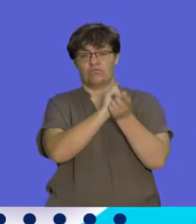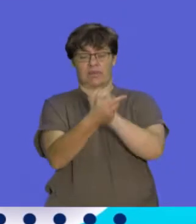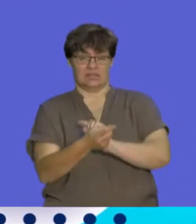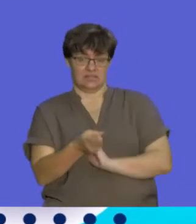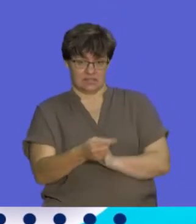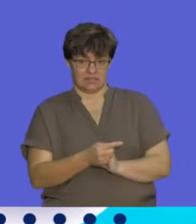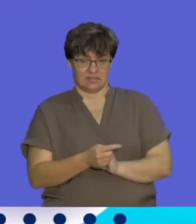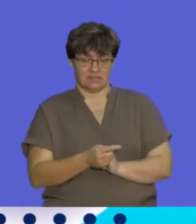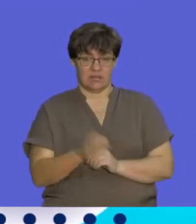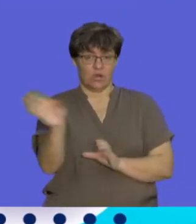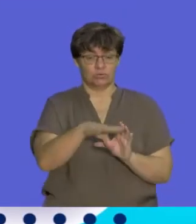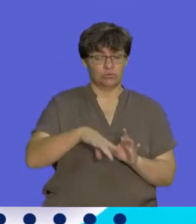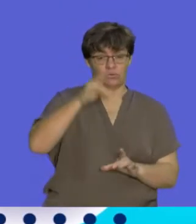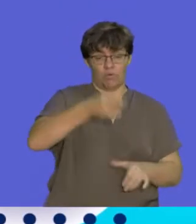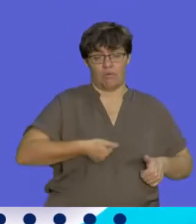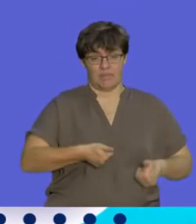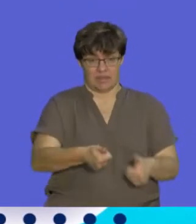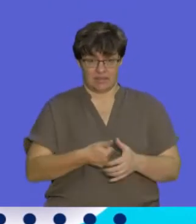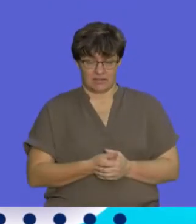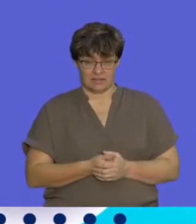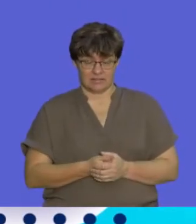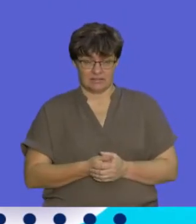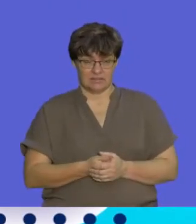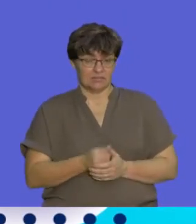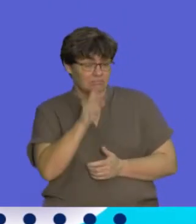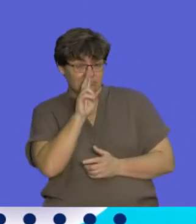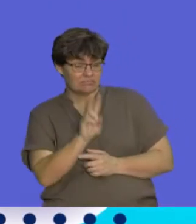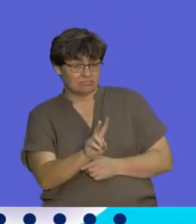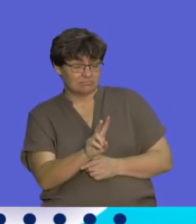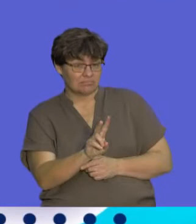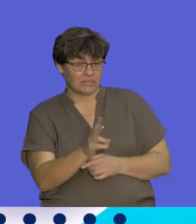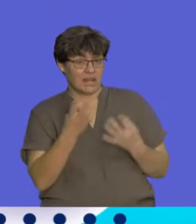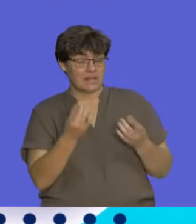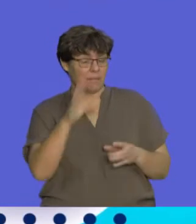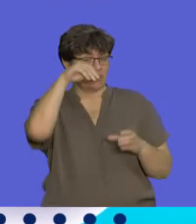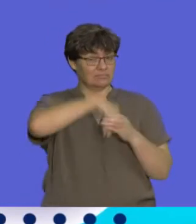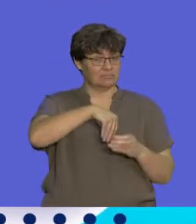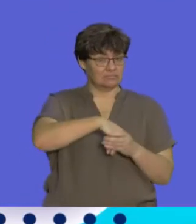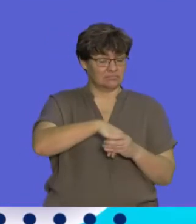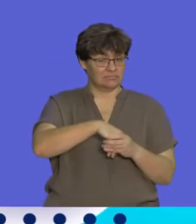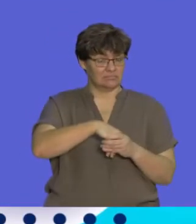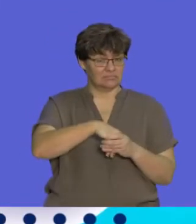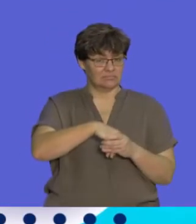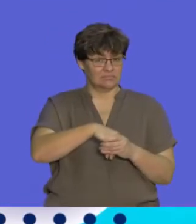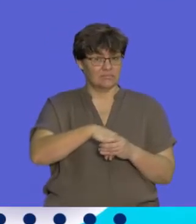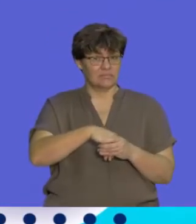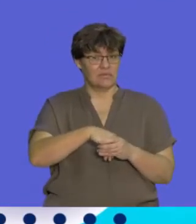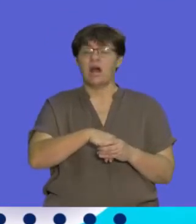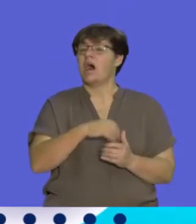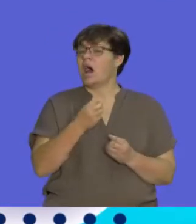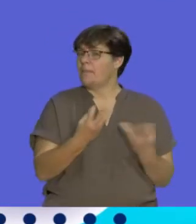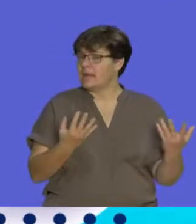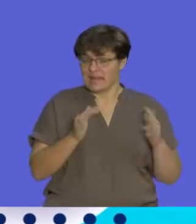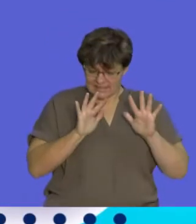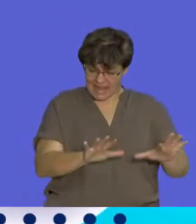into the drawer. Do you see that the number in the sample is now still 10? So when we